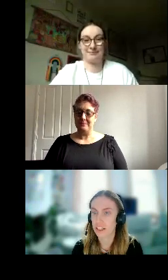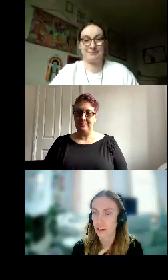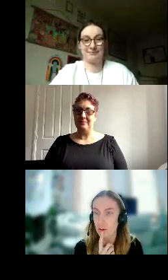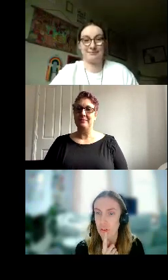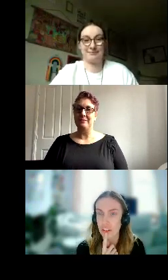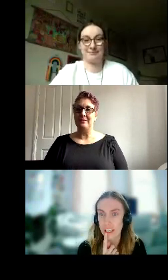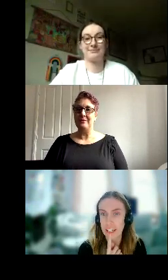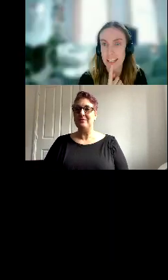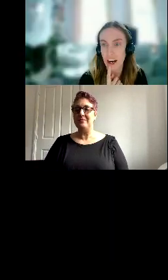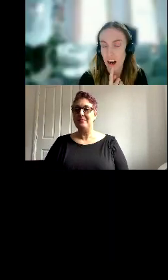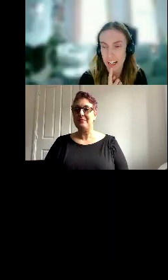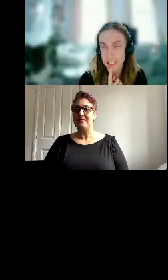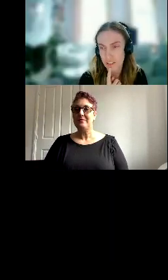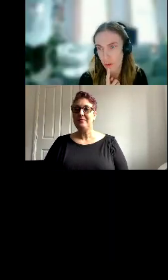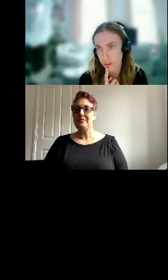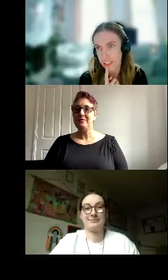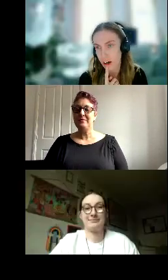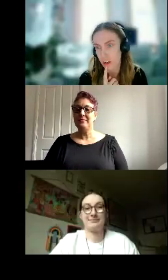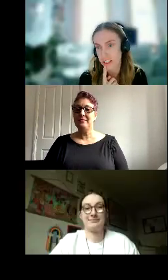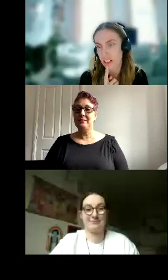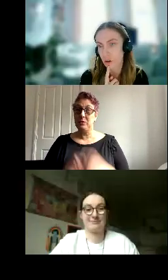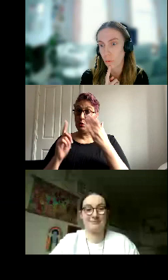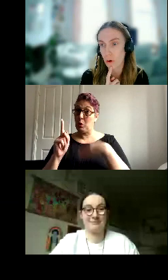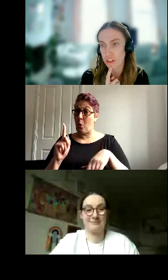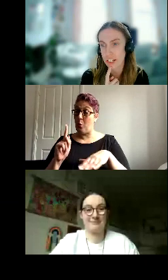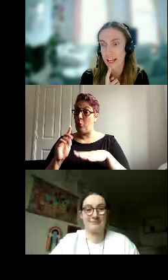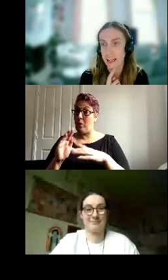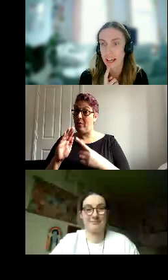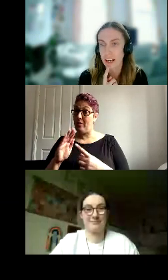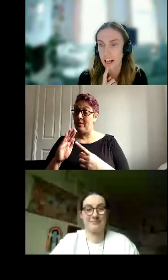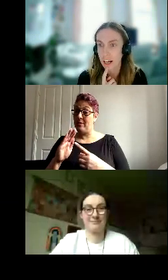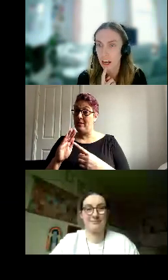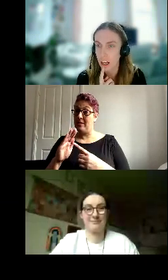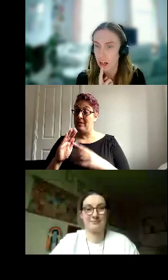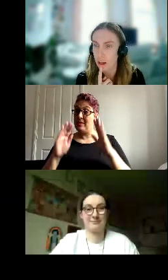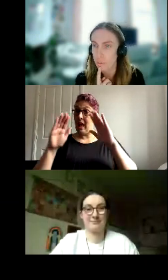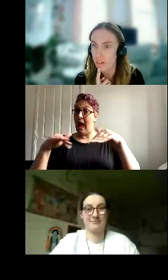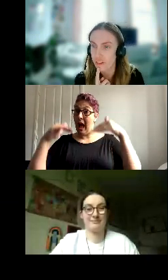Okay, so the highest voted answer was